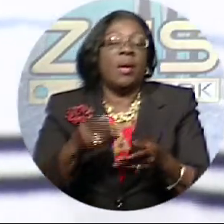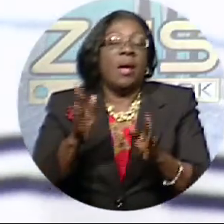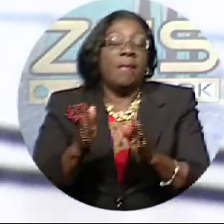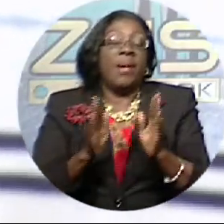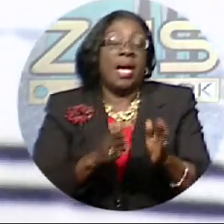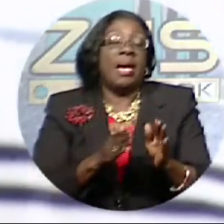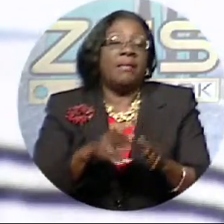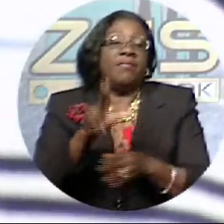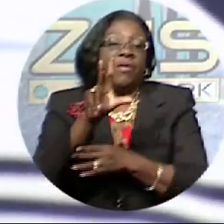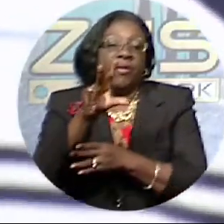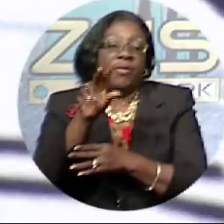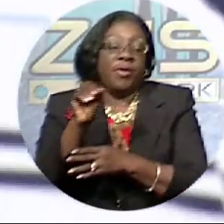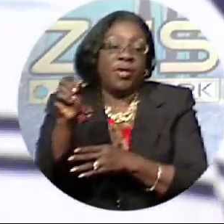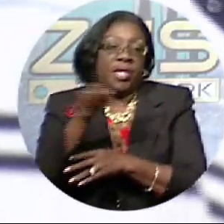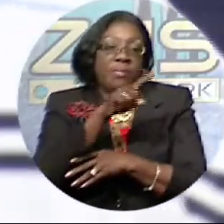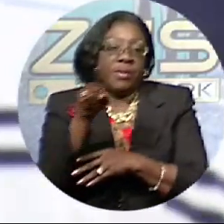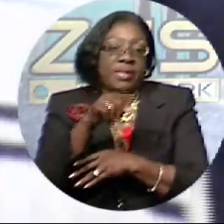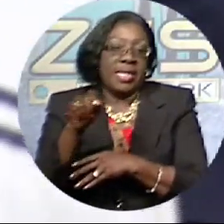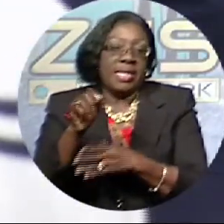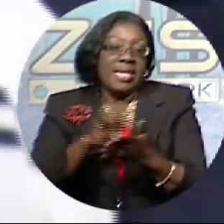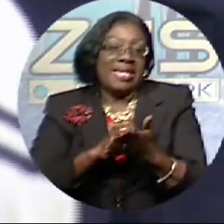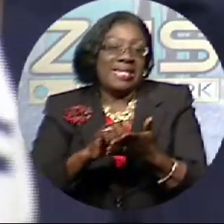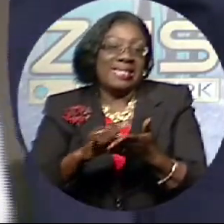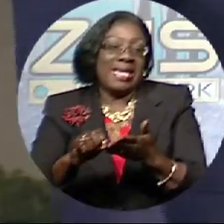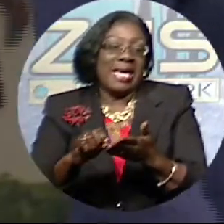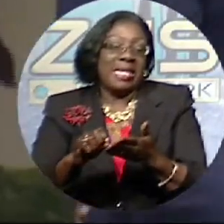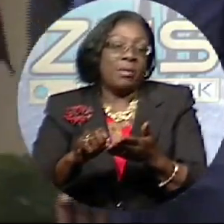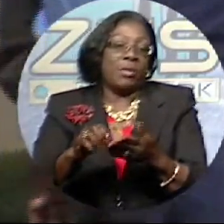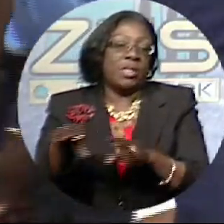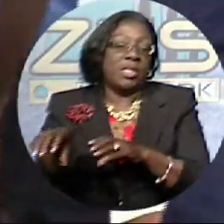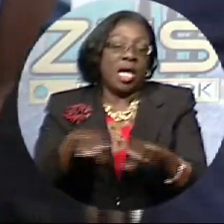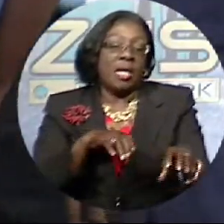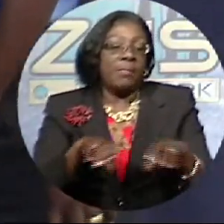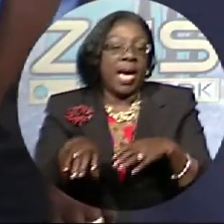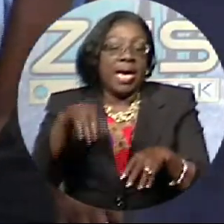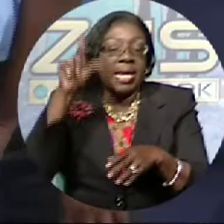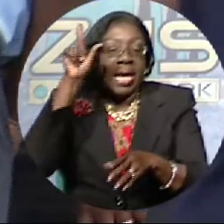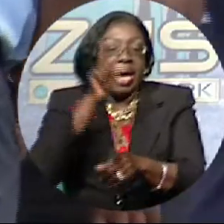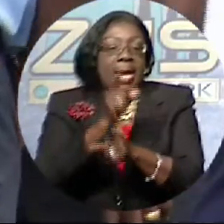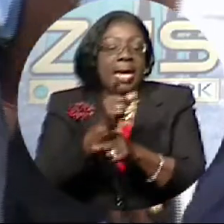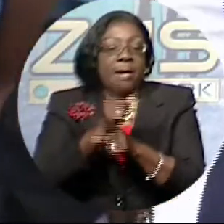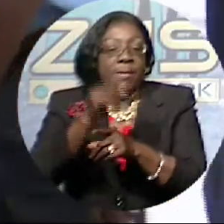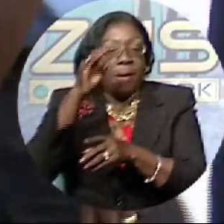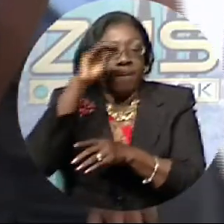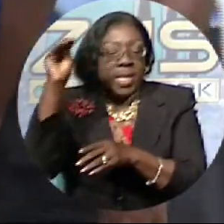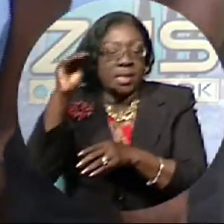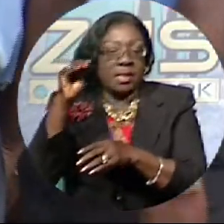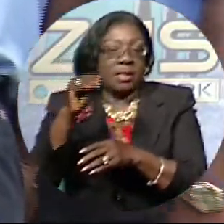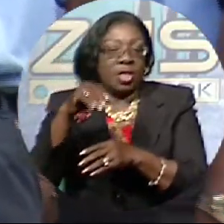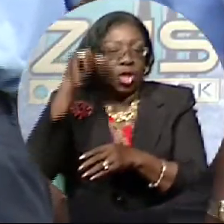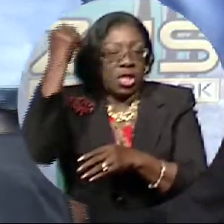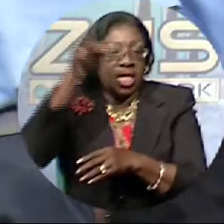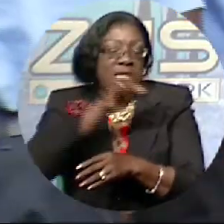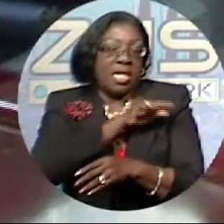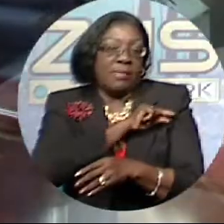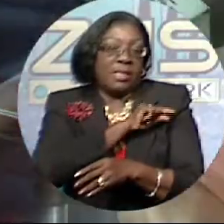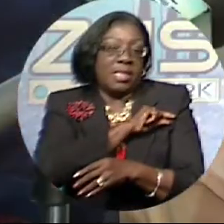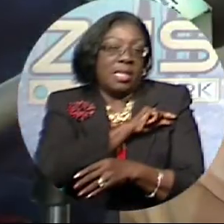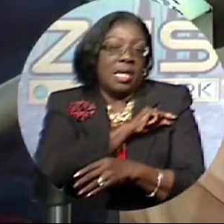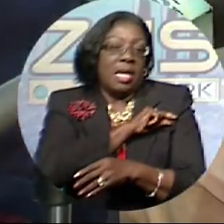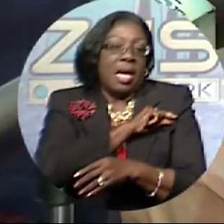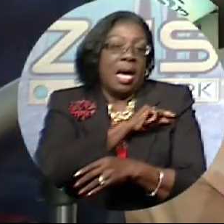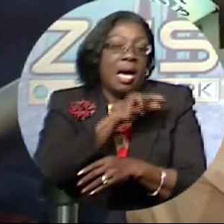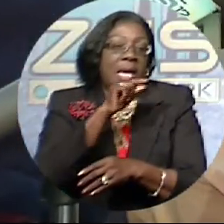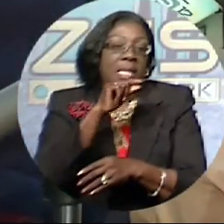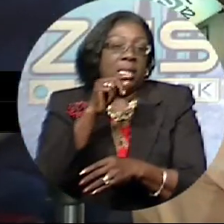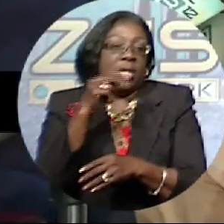Obviously satisfied with today's signing was the Labor Minister, as well as BEWU President Paul Maynard. And things